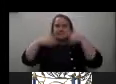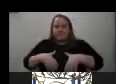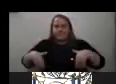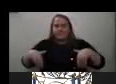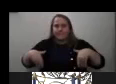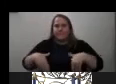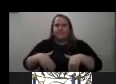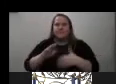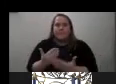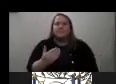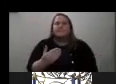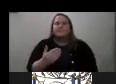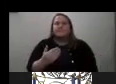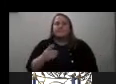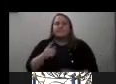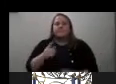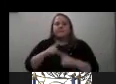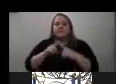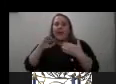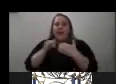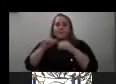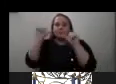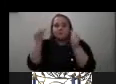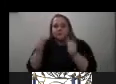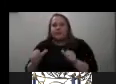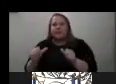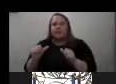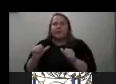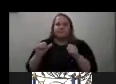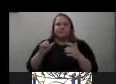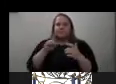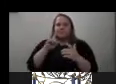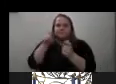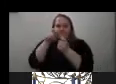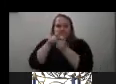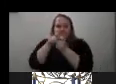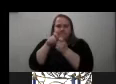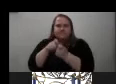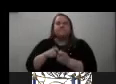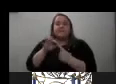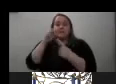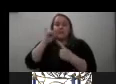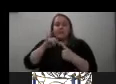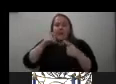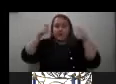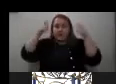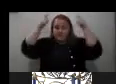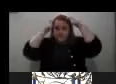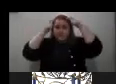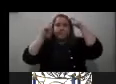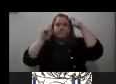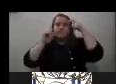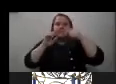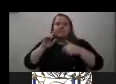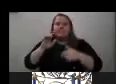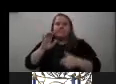can see that the cut of the costume, the elegance, the incredible detail, especially in that headpiece, that her